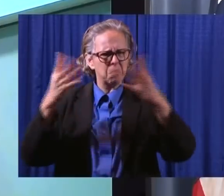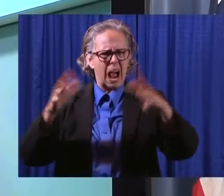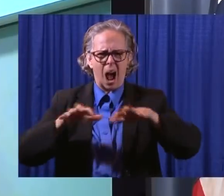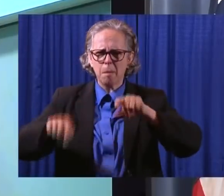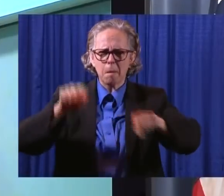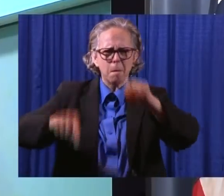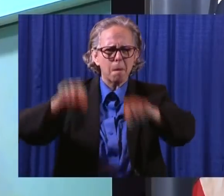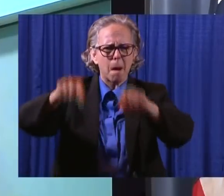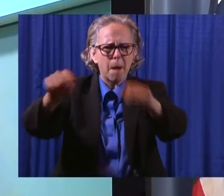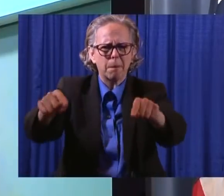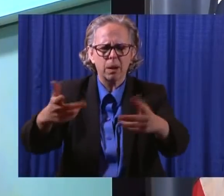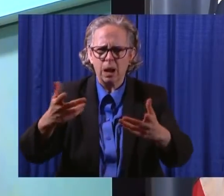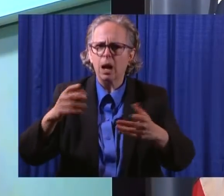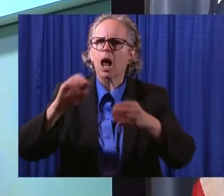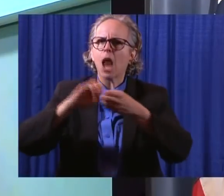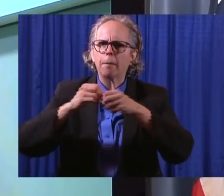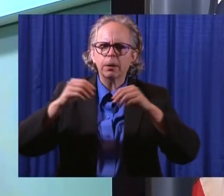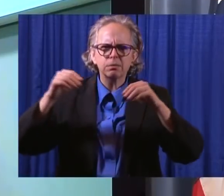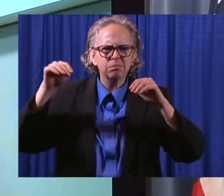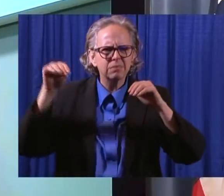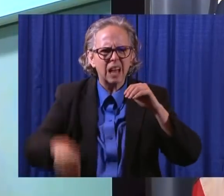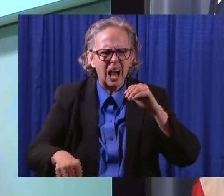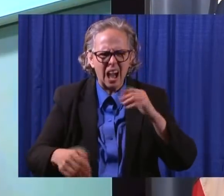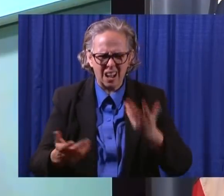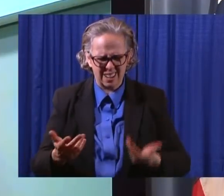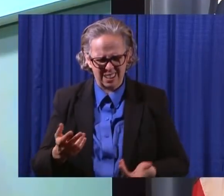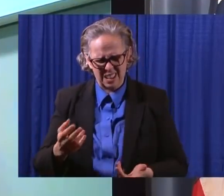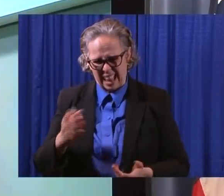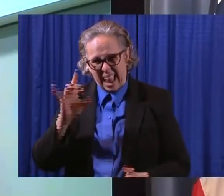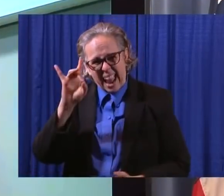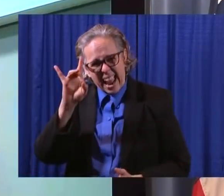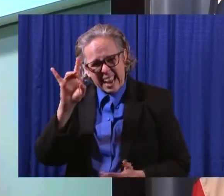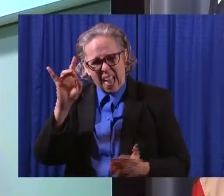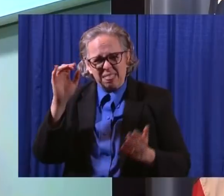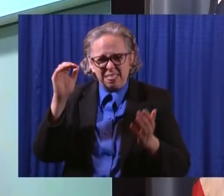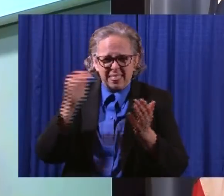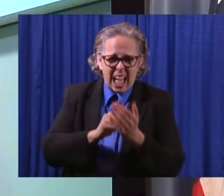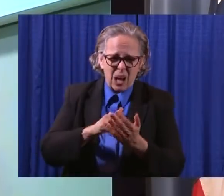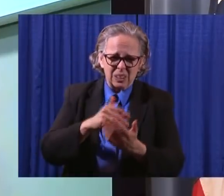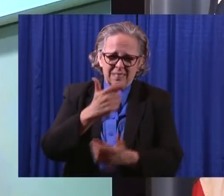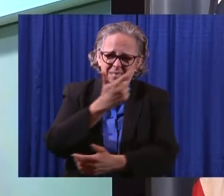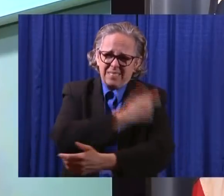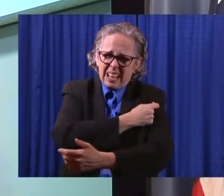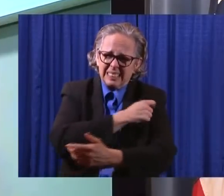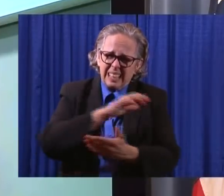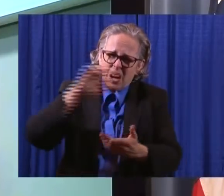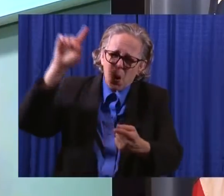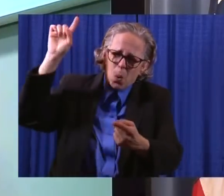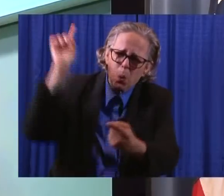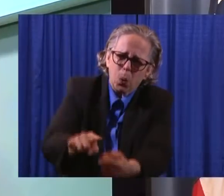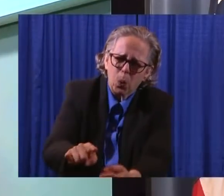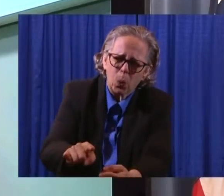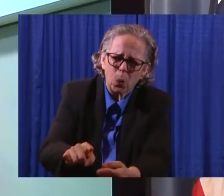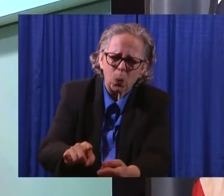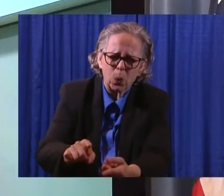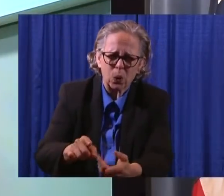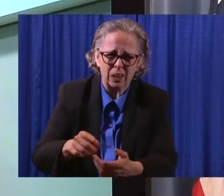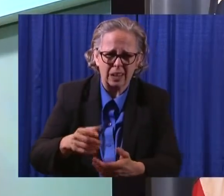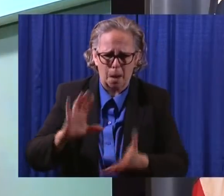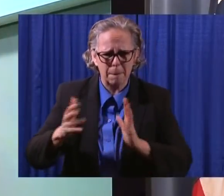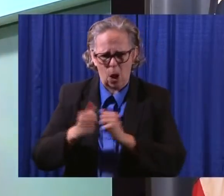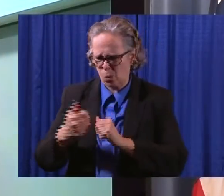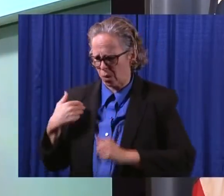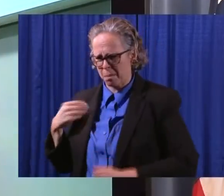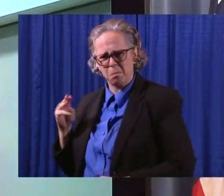over 8,000 vaccines per month over the months of March and in April. Additionally, when we think about the